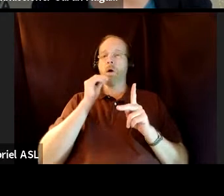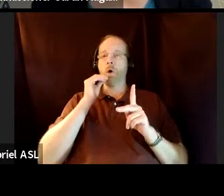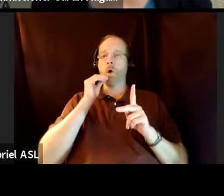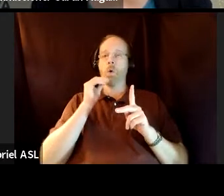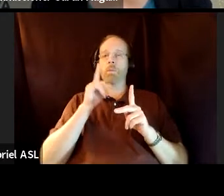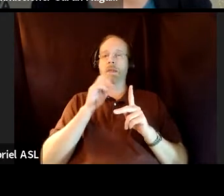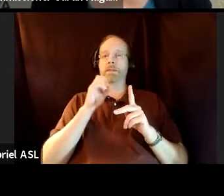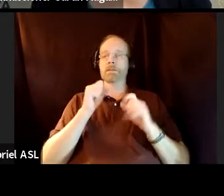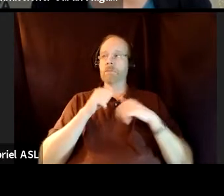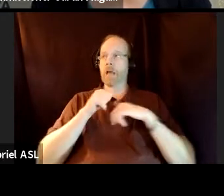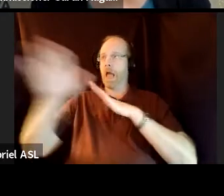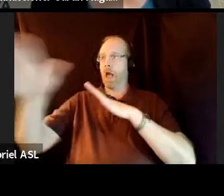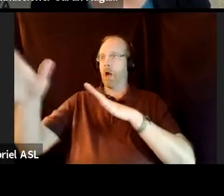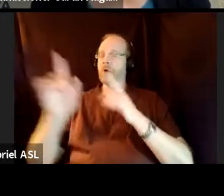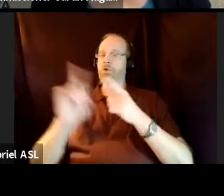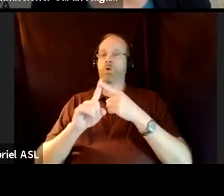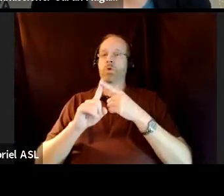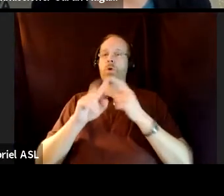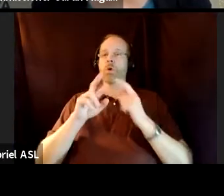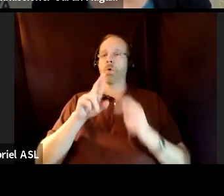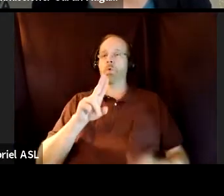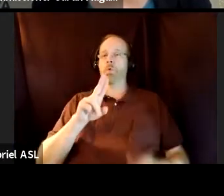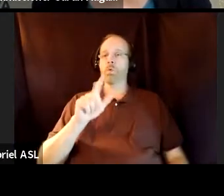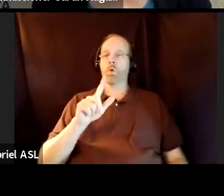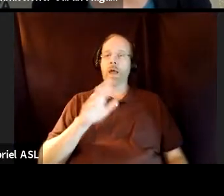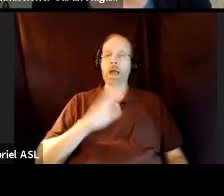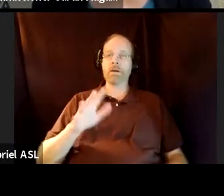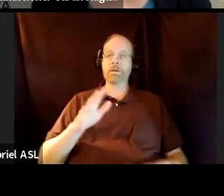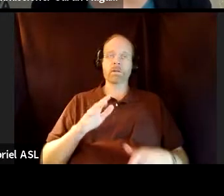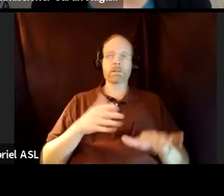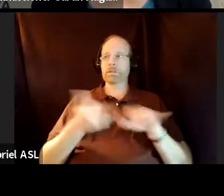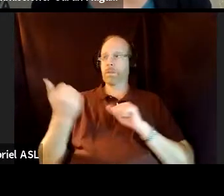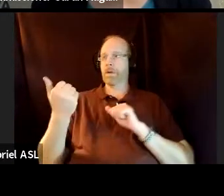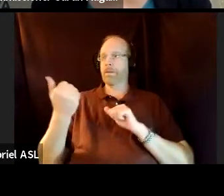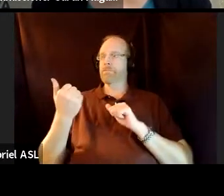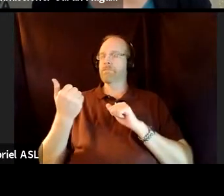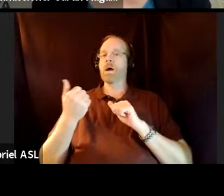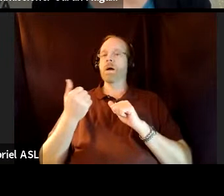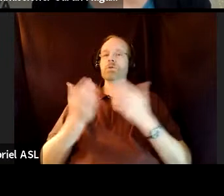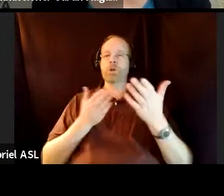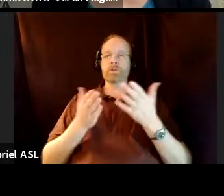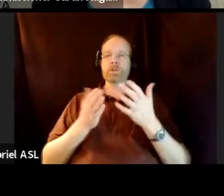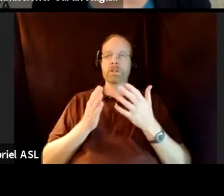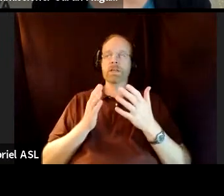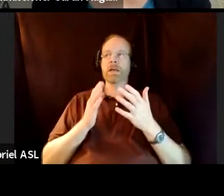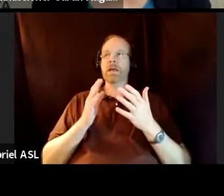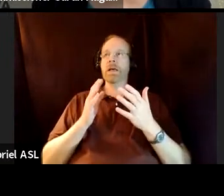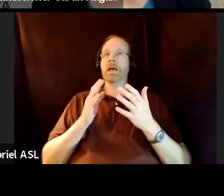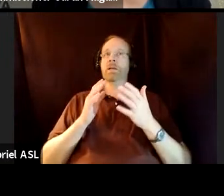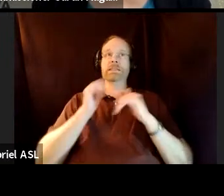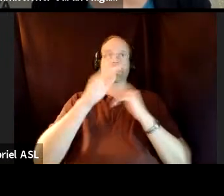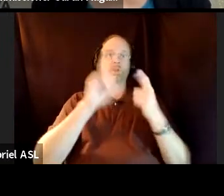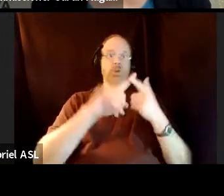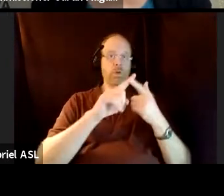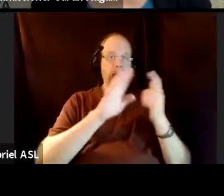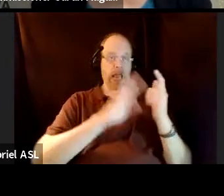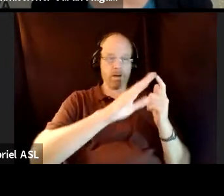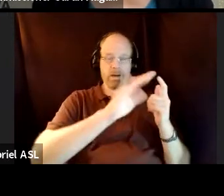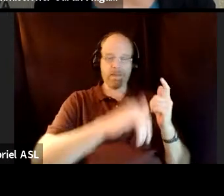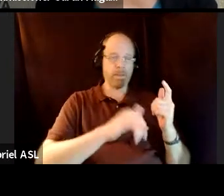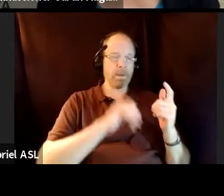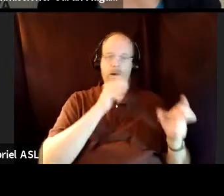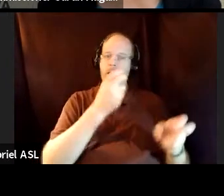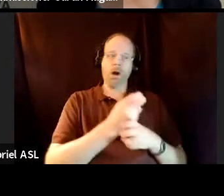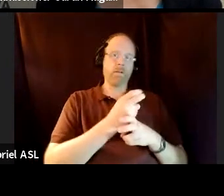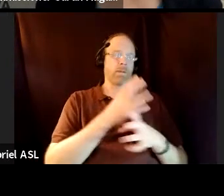cities and into the rural areas, away from services that they would receive into areas that would be difficult for